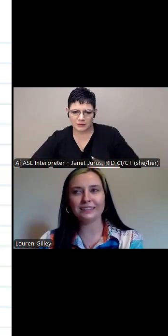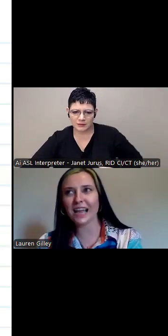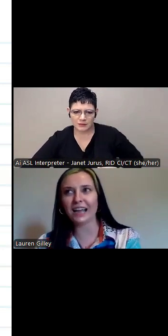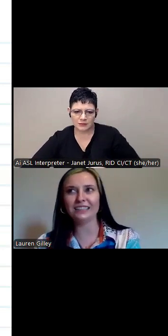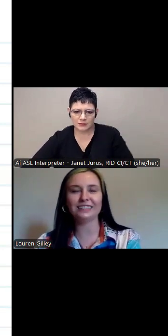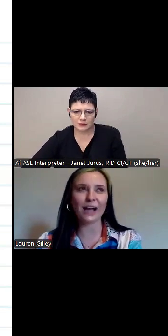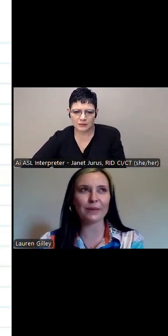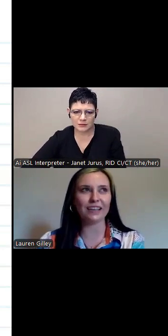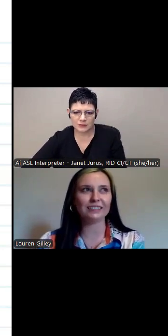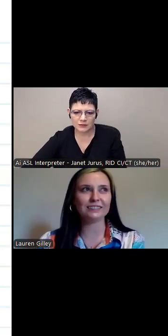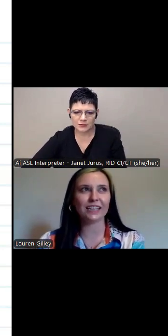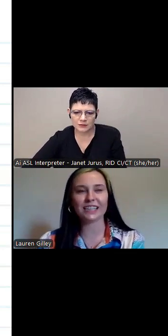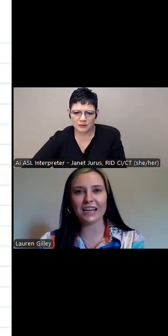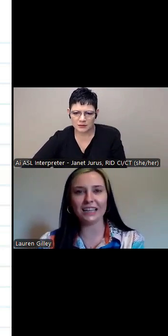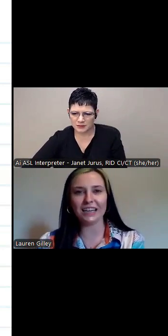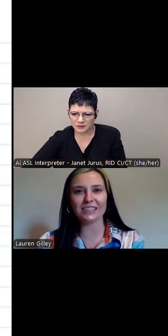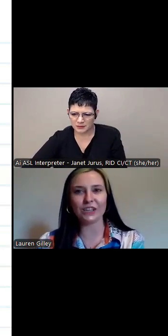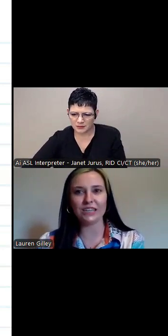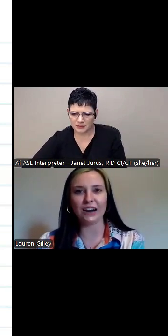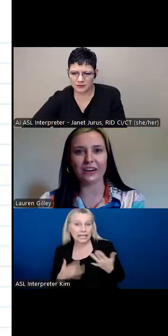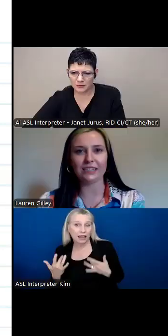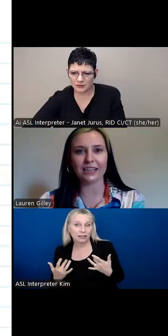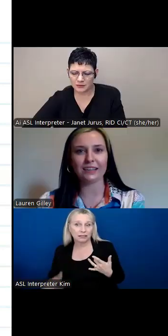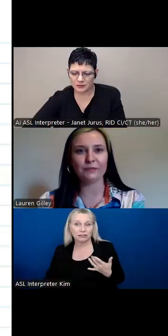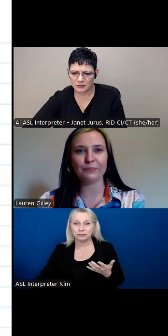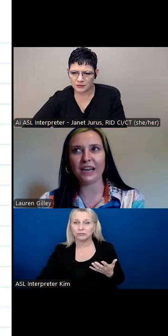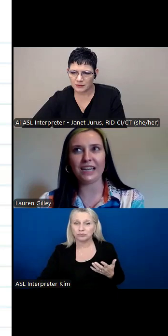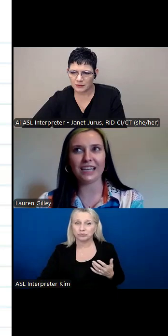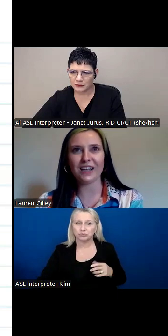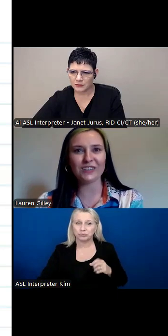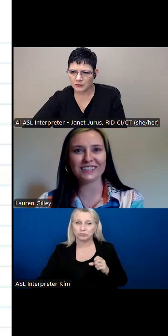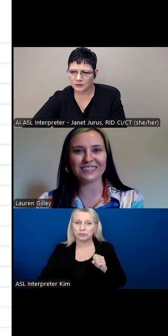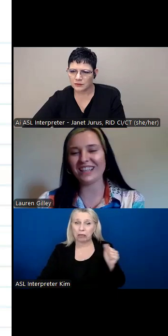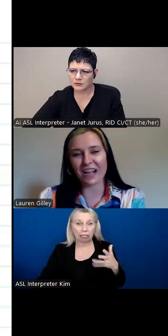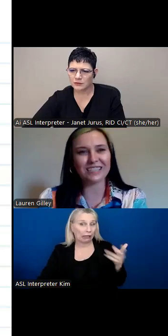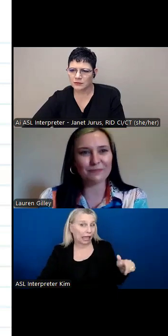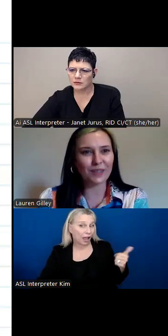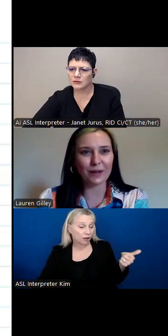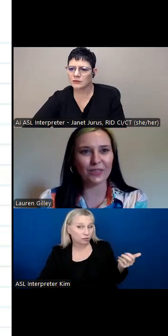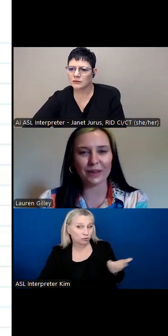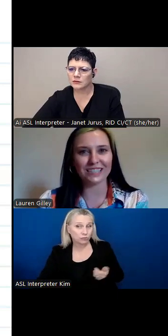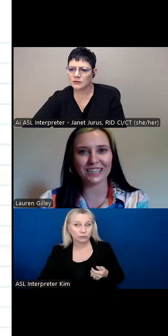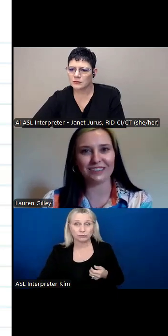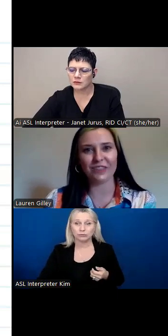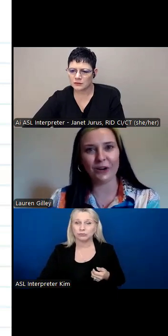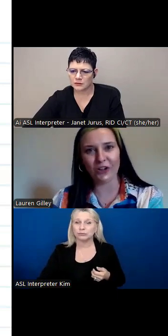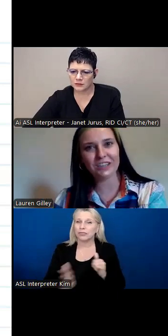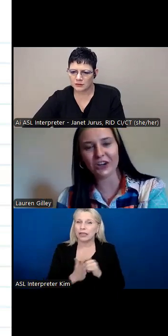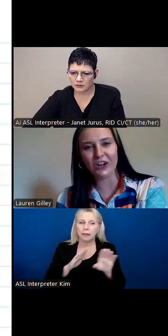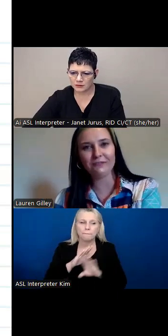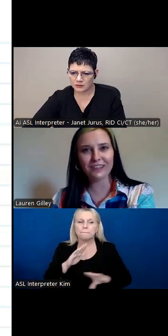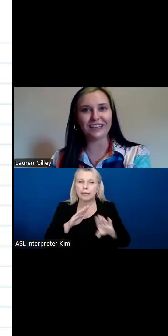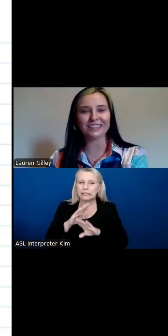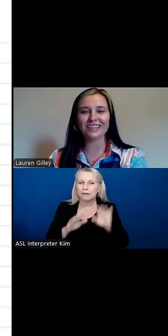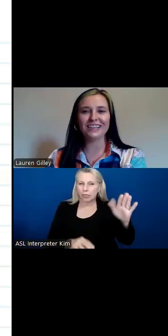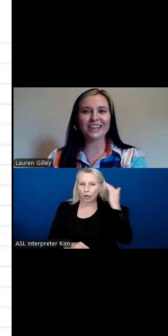mad, sad, happy, excited. then it slows down. And it's like, anything else? And that's about the basics of their knowledge